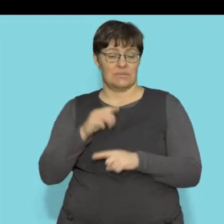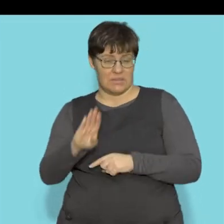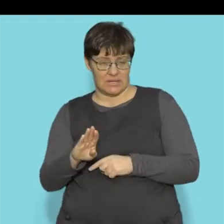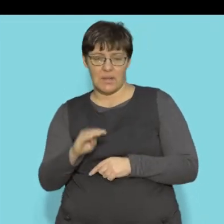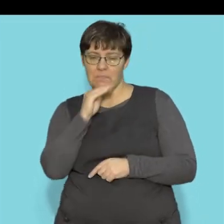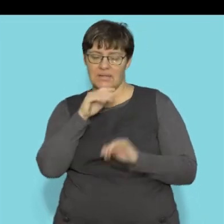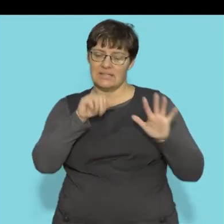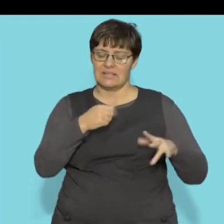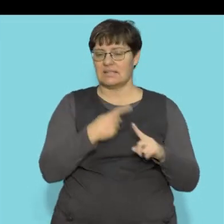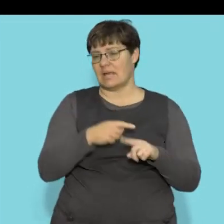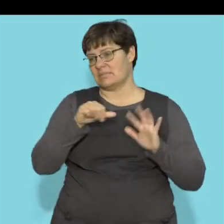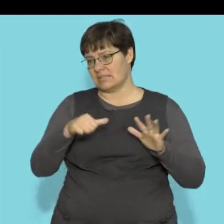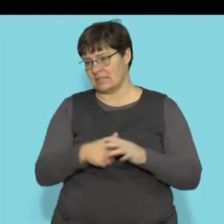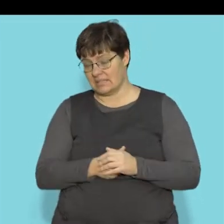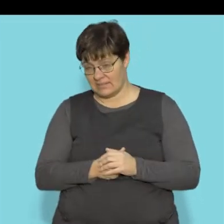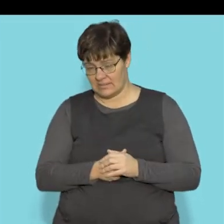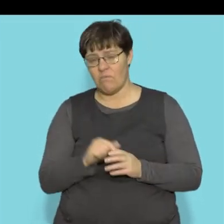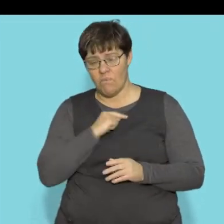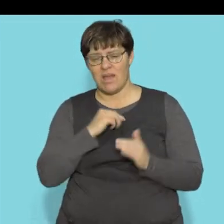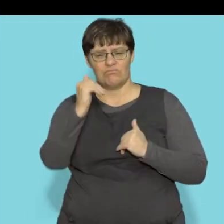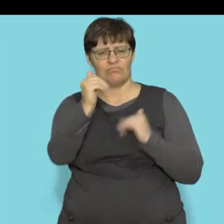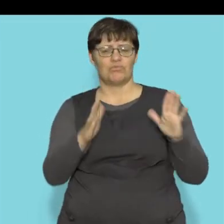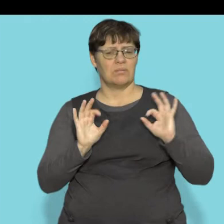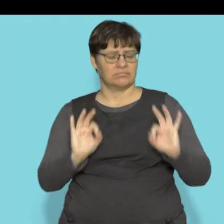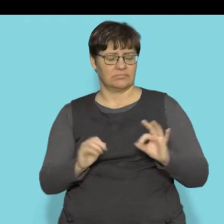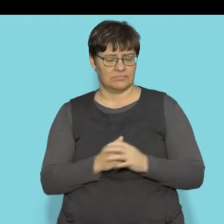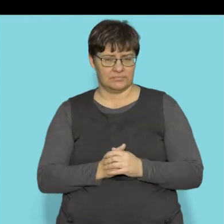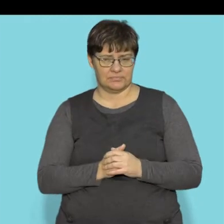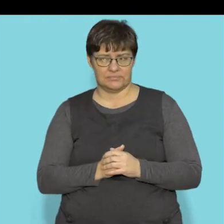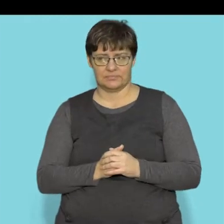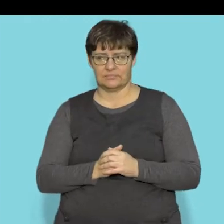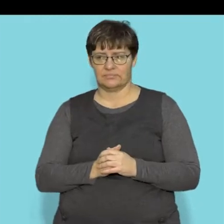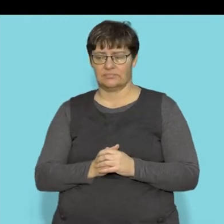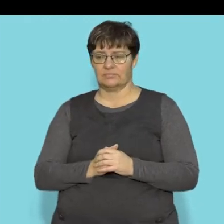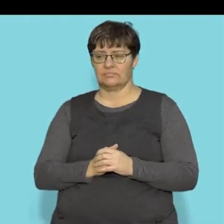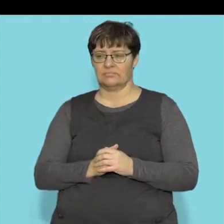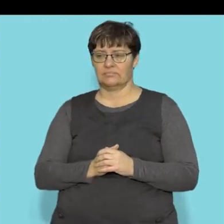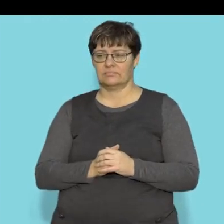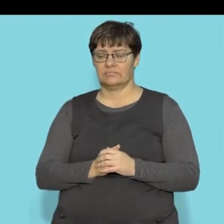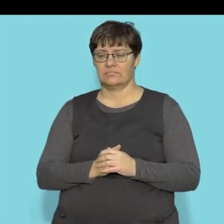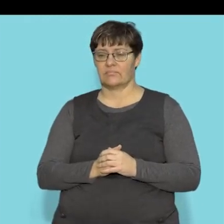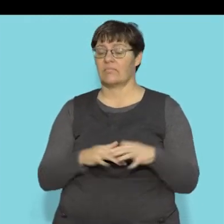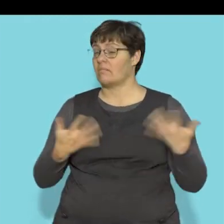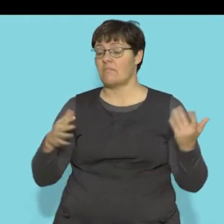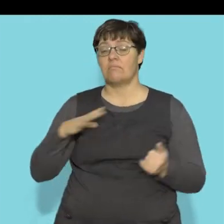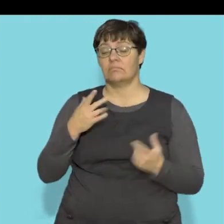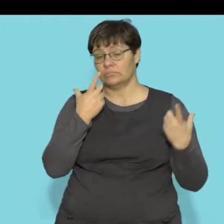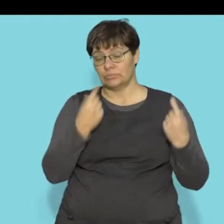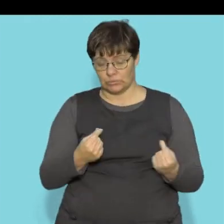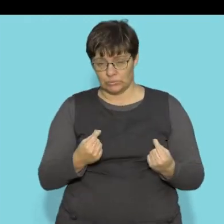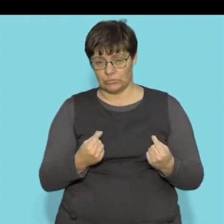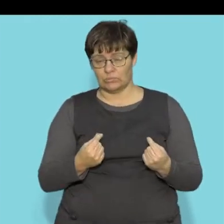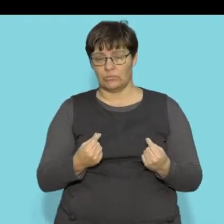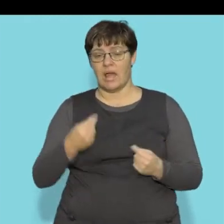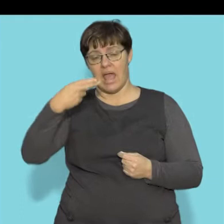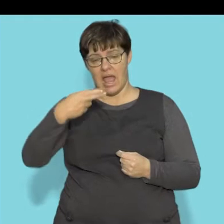length times breadth, which is 16 times 16, because it is a square base. So at this point, all that I need